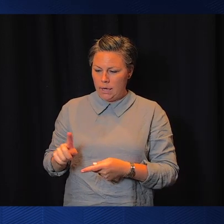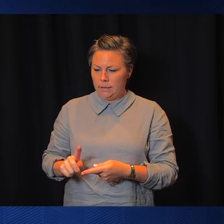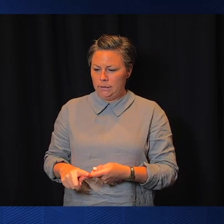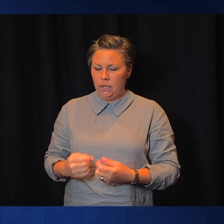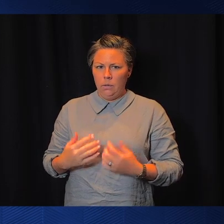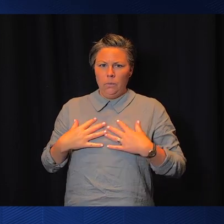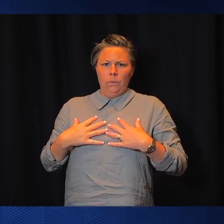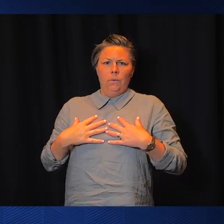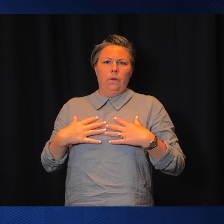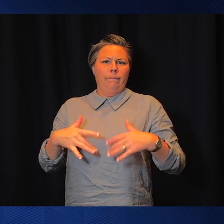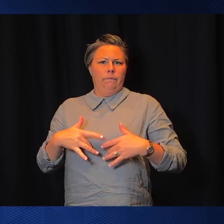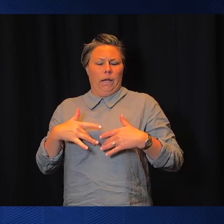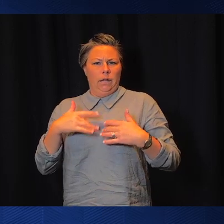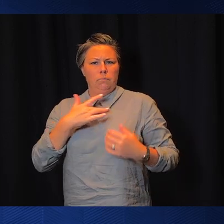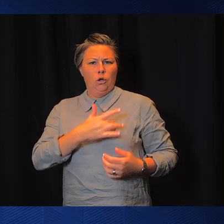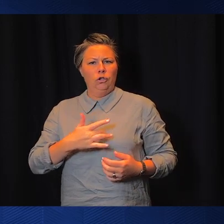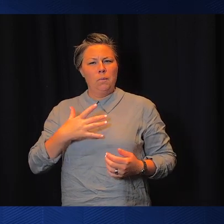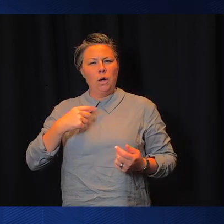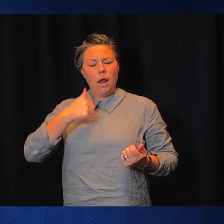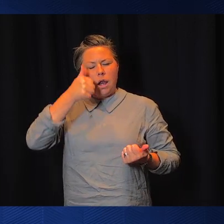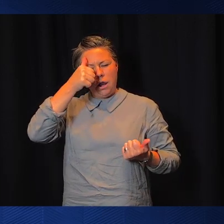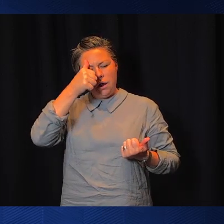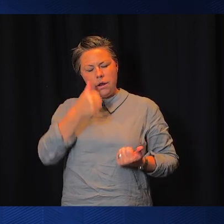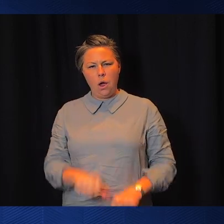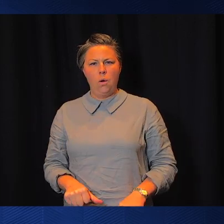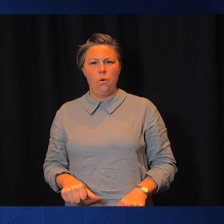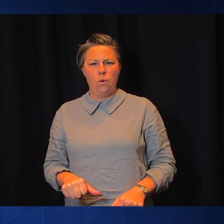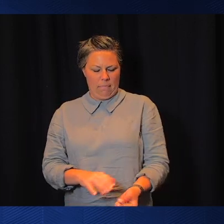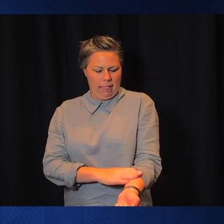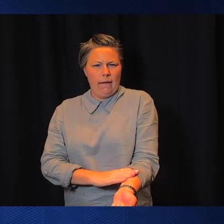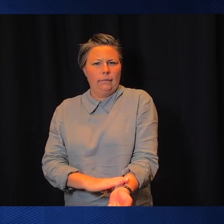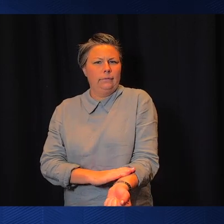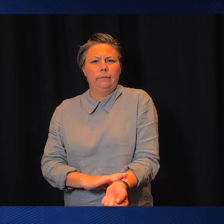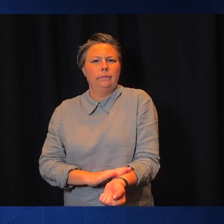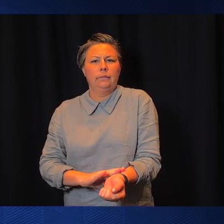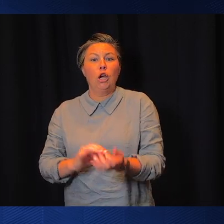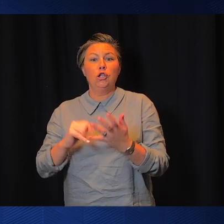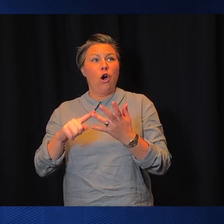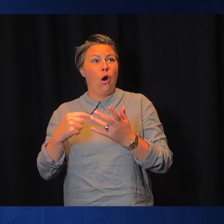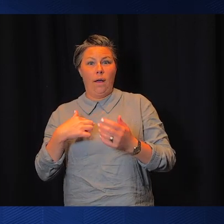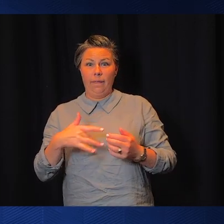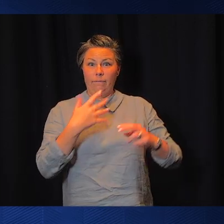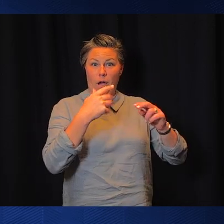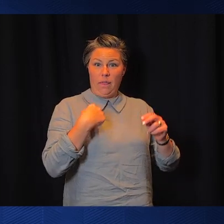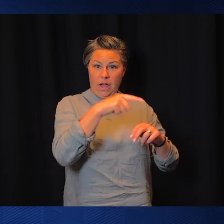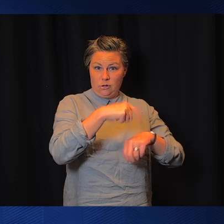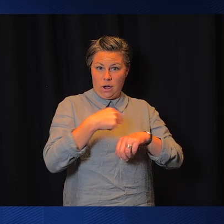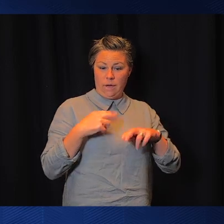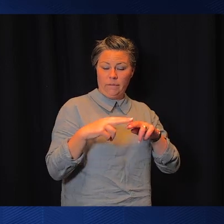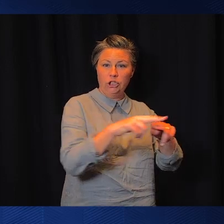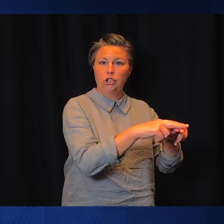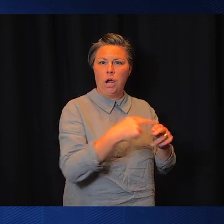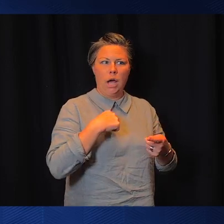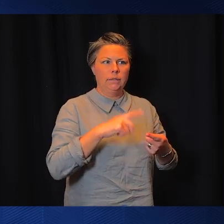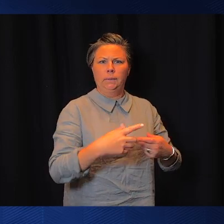But because I know Tonga enough, that I started to mobilize response from Fiji. This